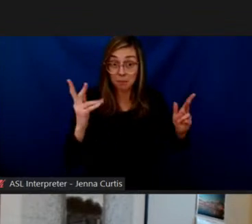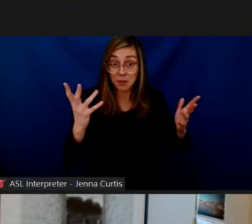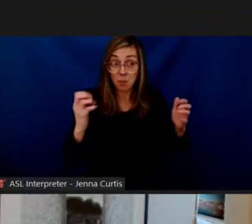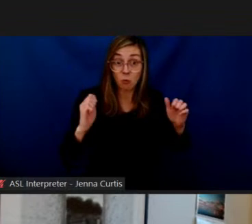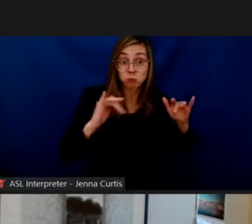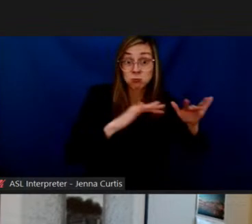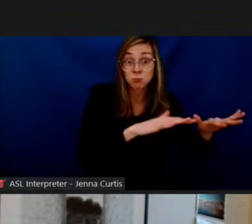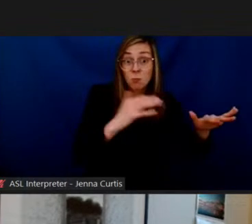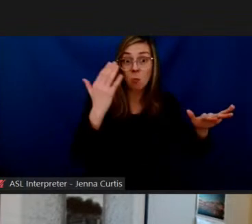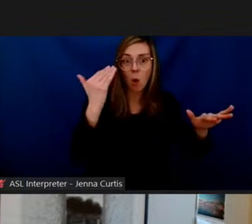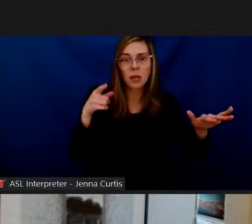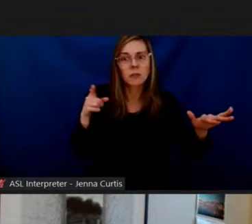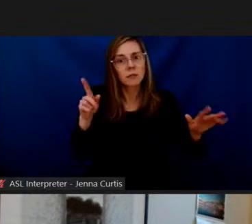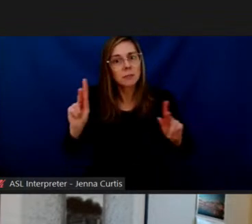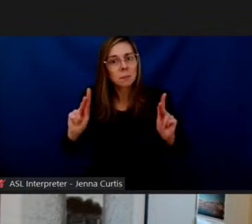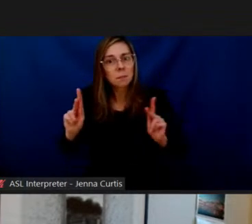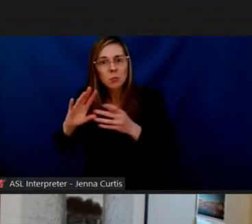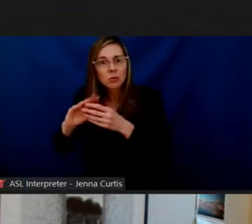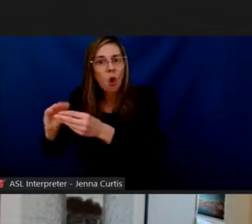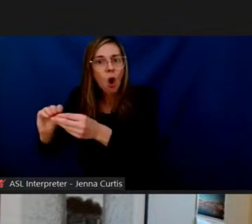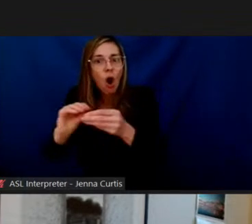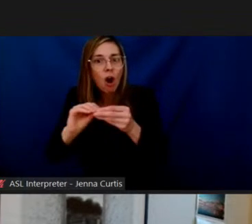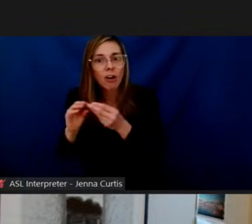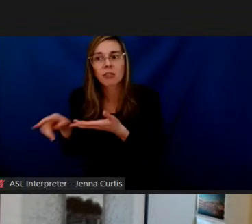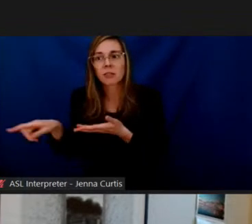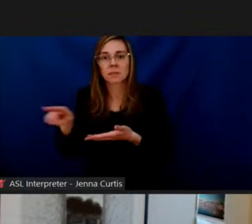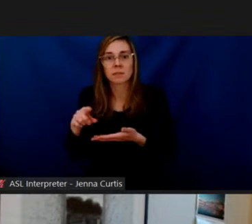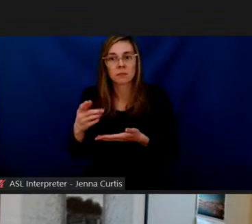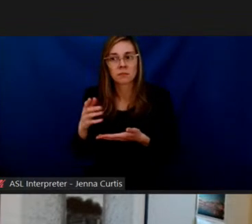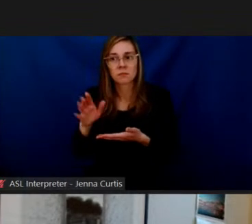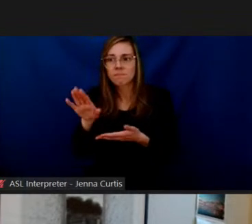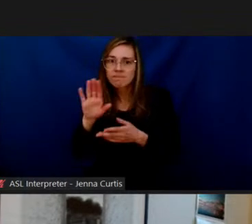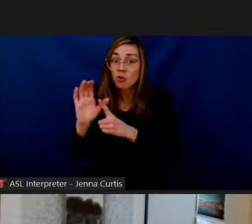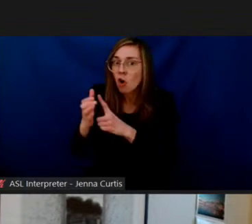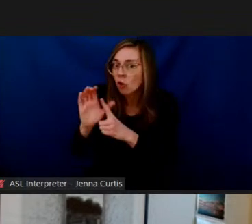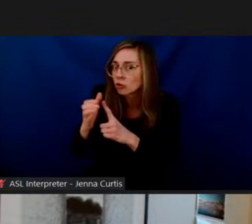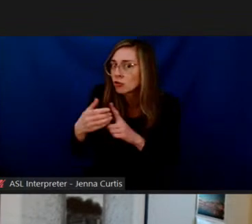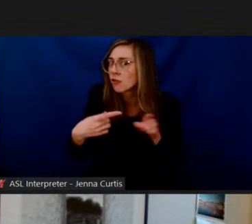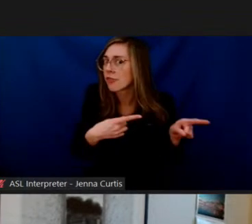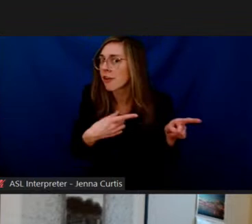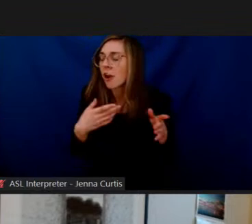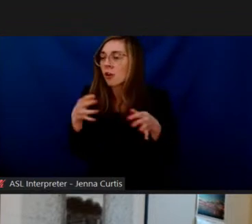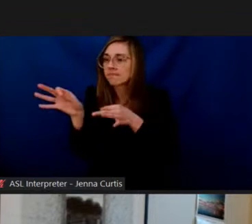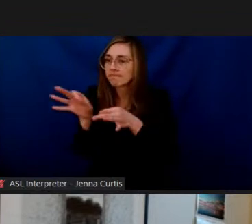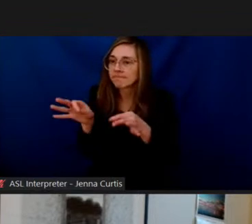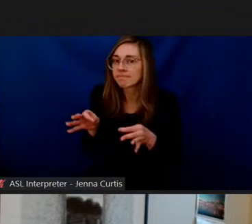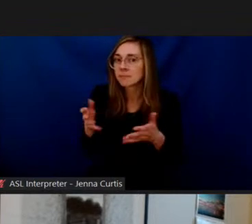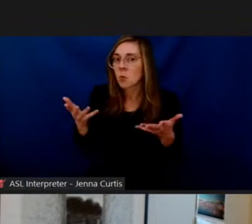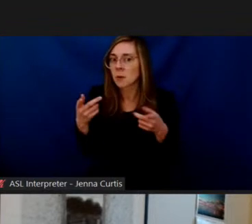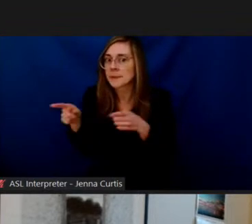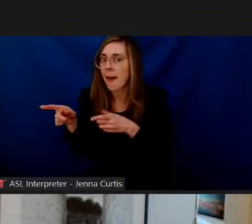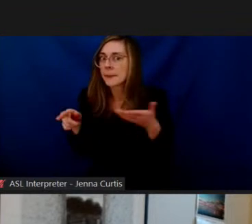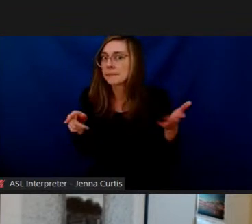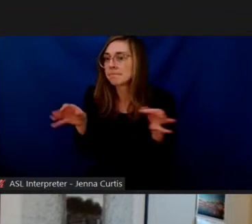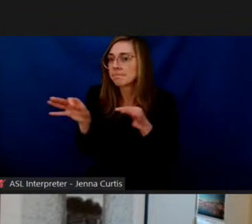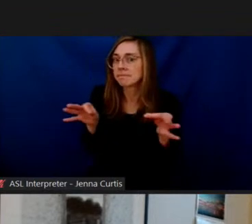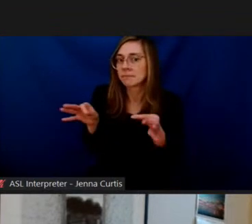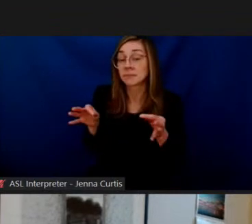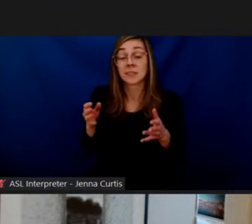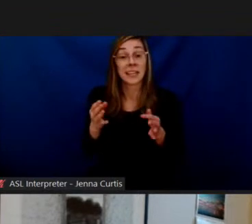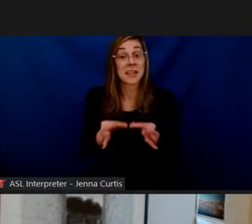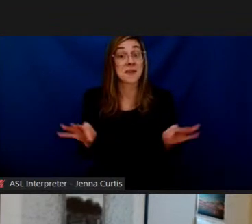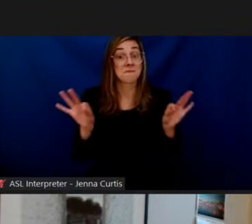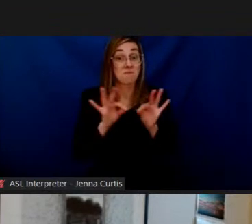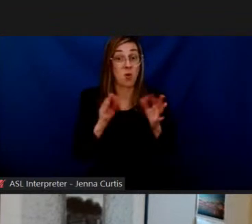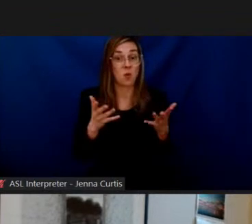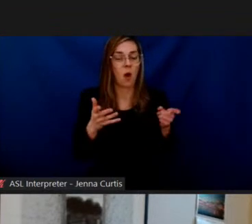they're treated. They know about the culture in a place. And so you really, what's important is that you do a great